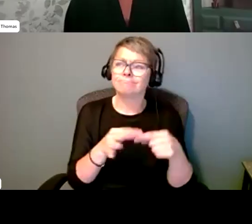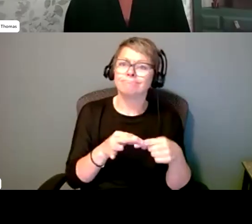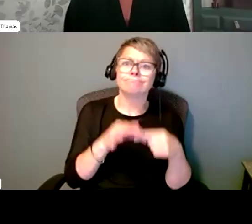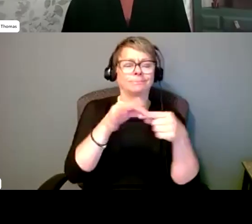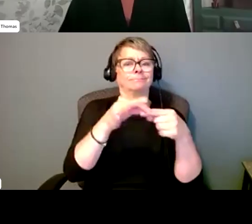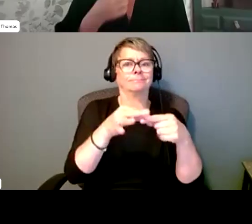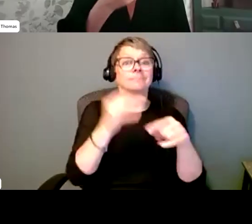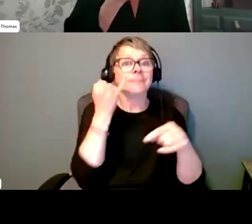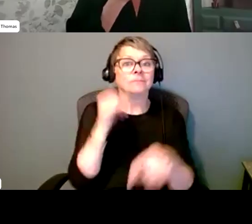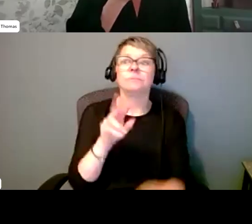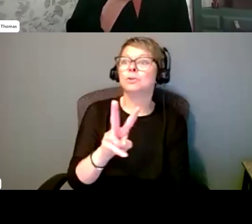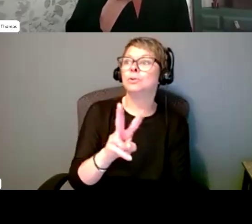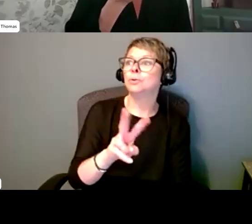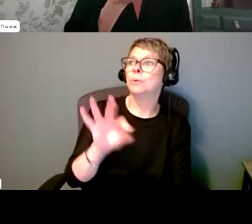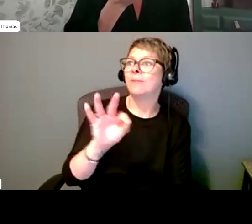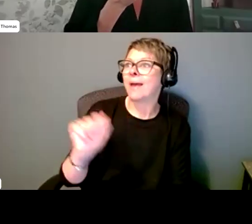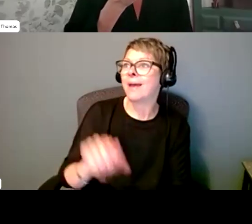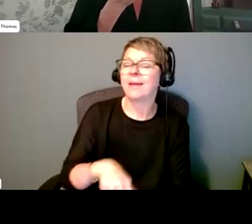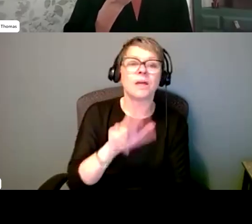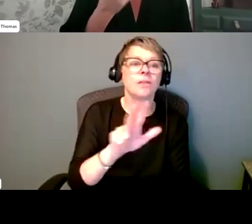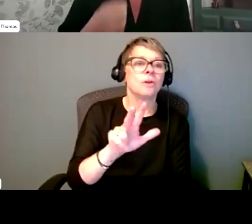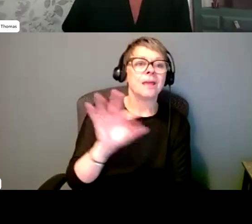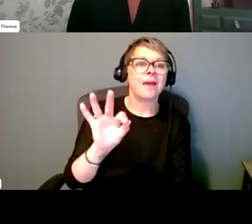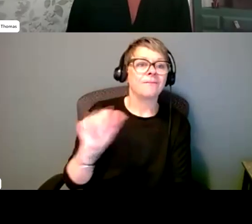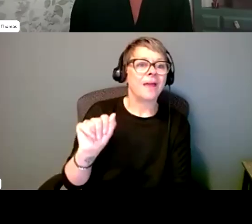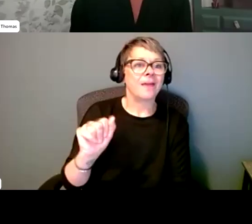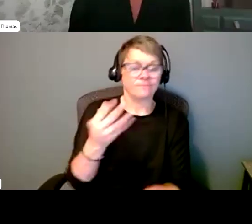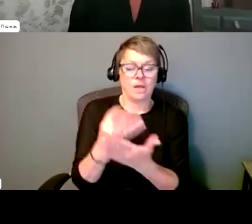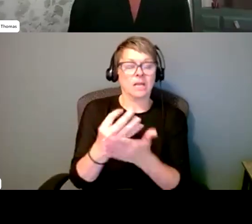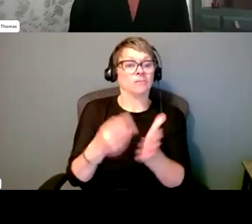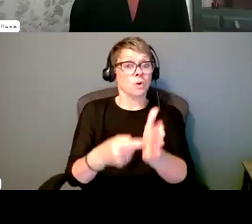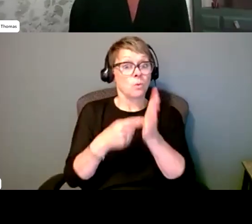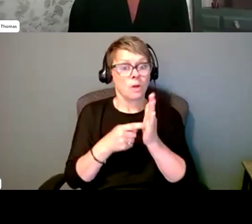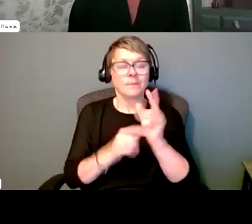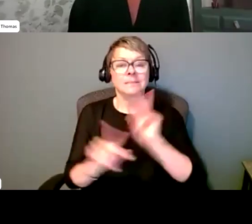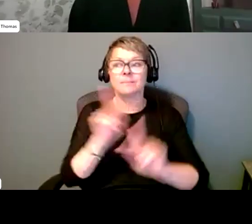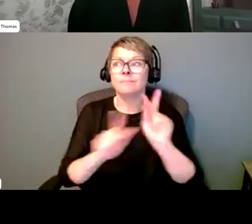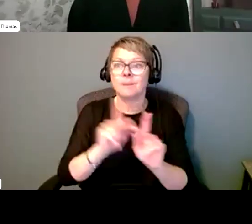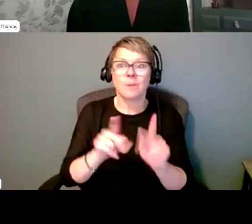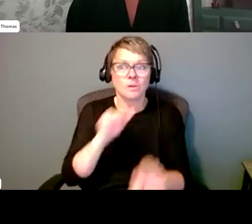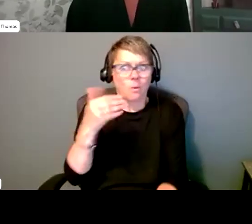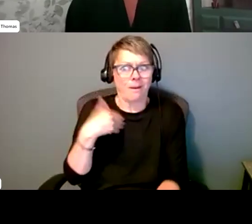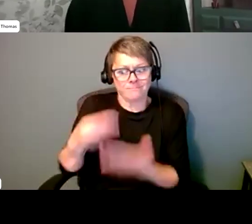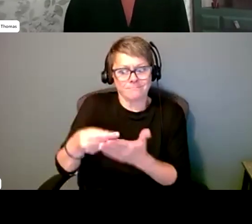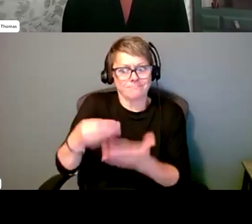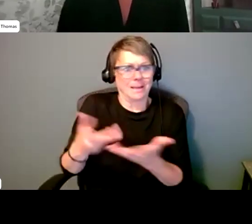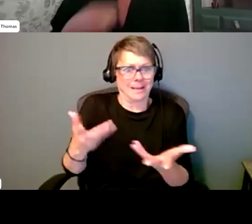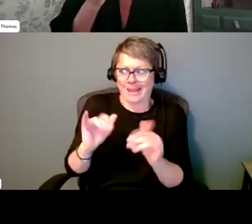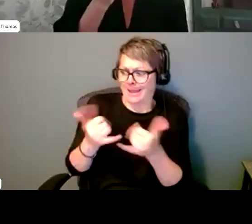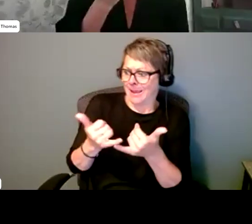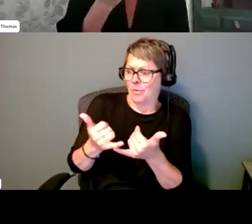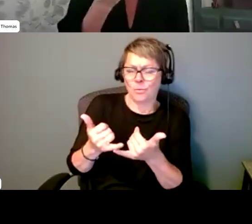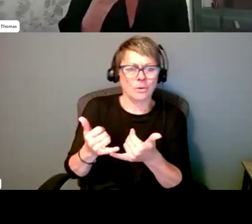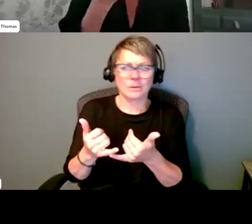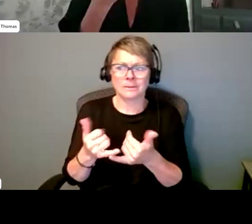we have 2 FA and 3 FA financial requirements, people don't have the money to have those things, where they can't get the service to